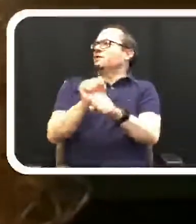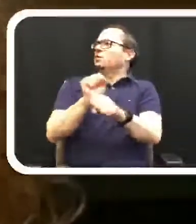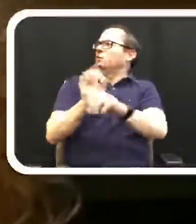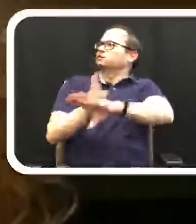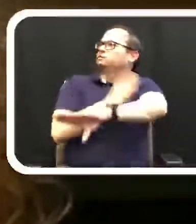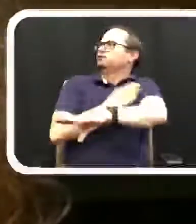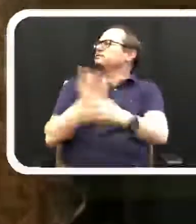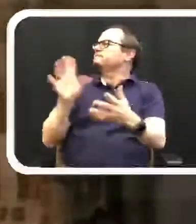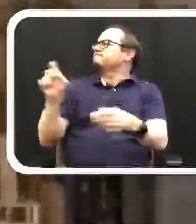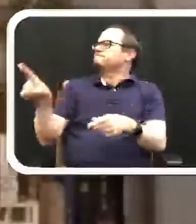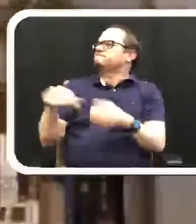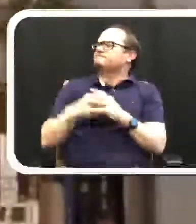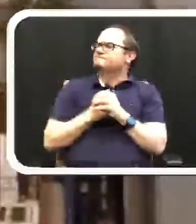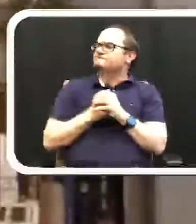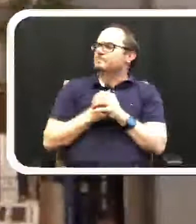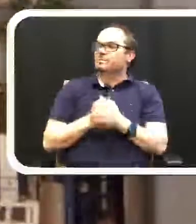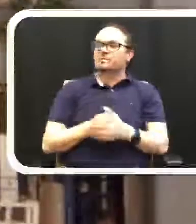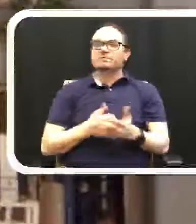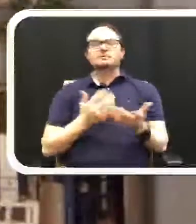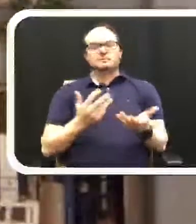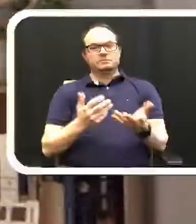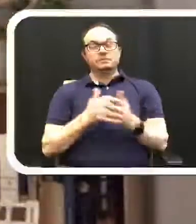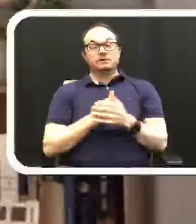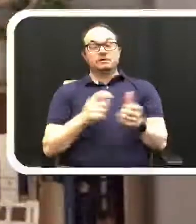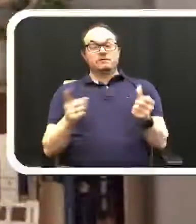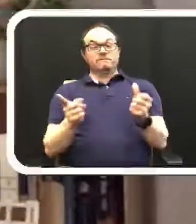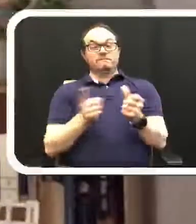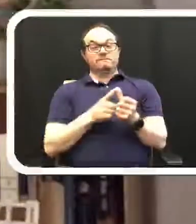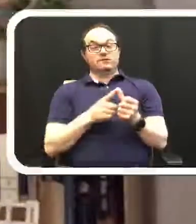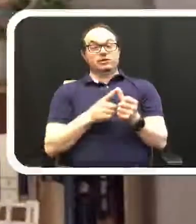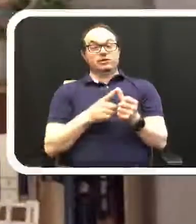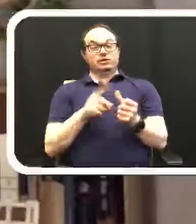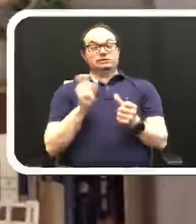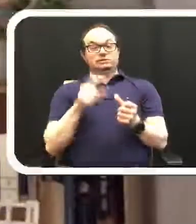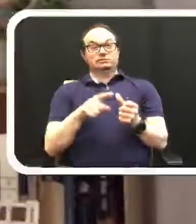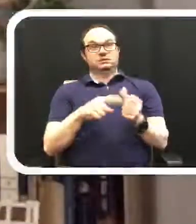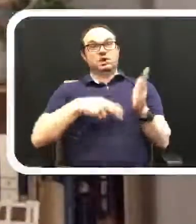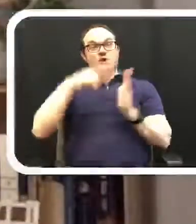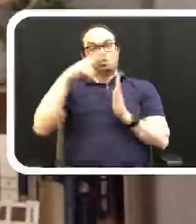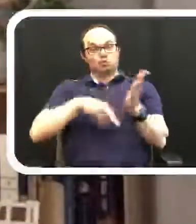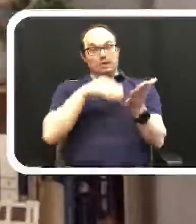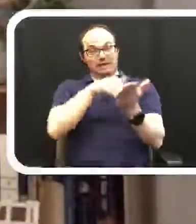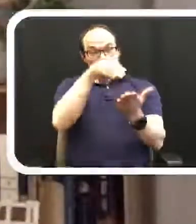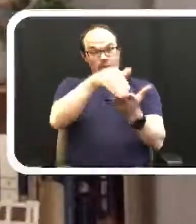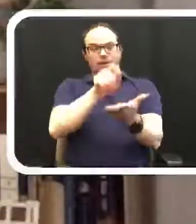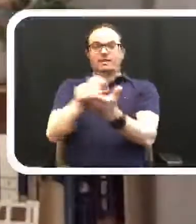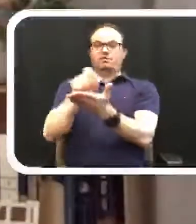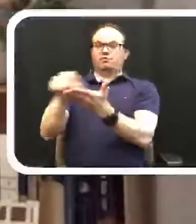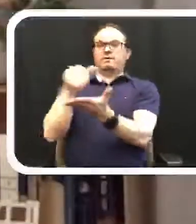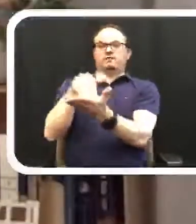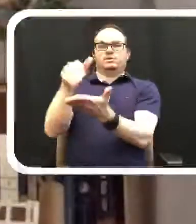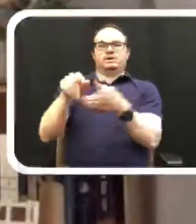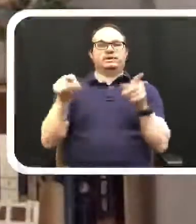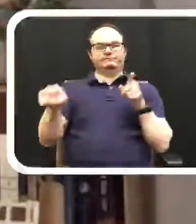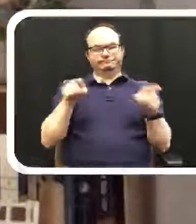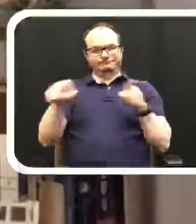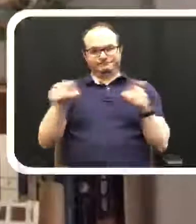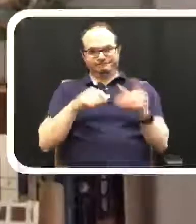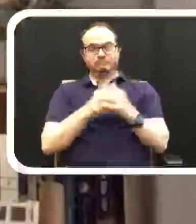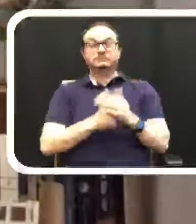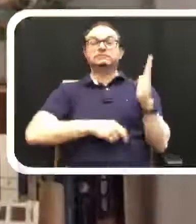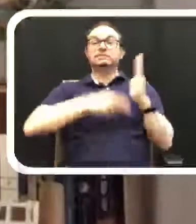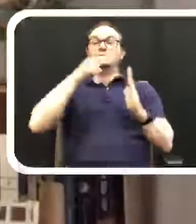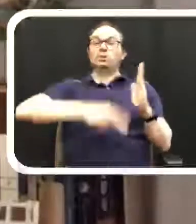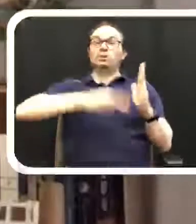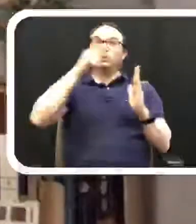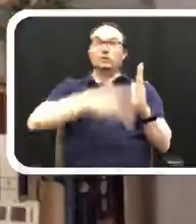to improve? Well, the first thing I would say is read frequently and write frequently. Reading